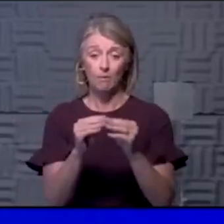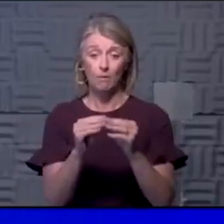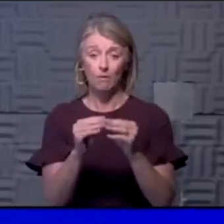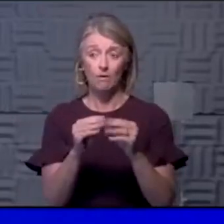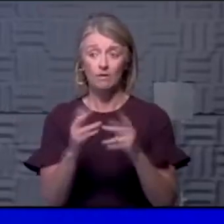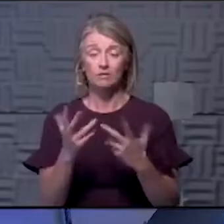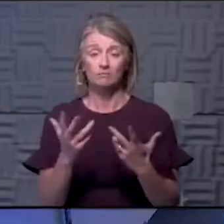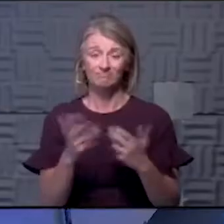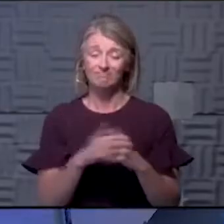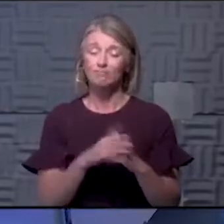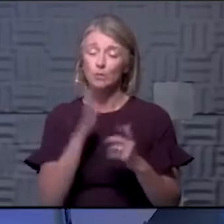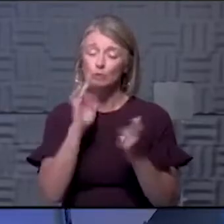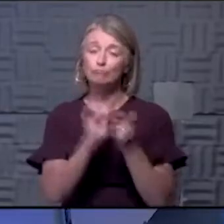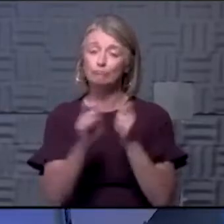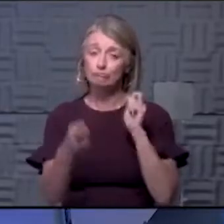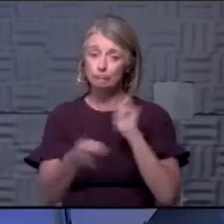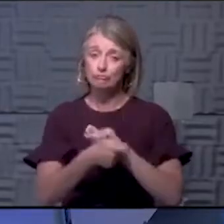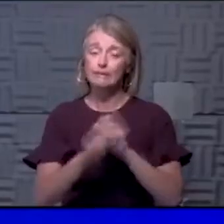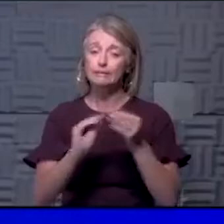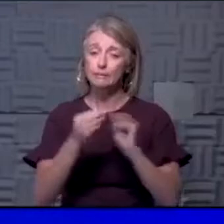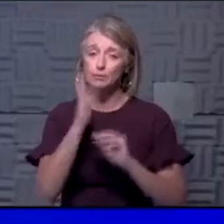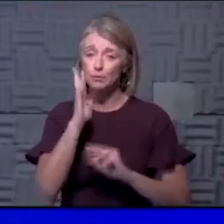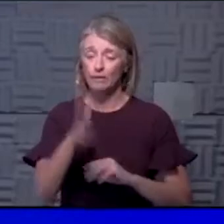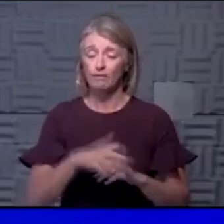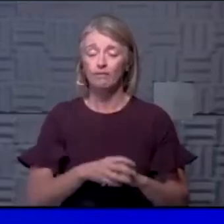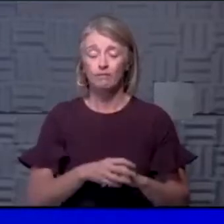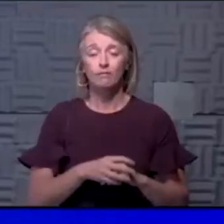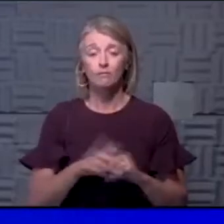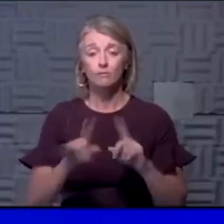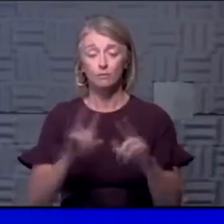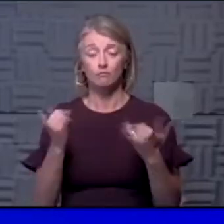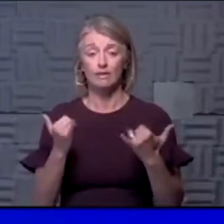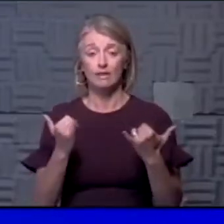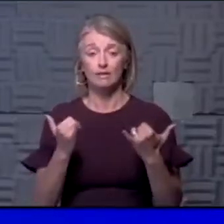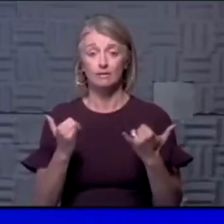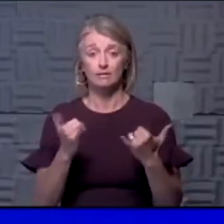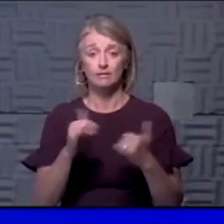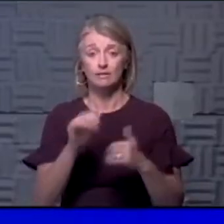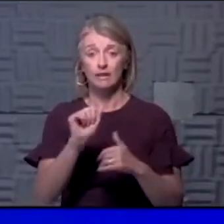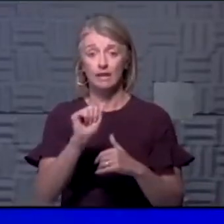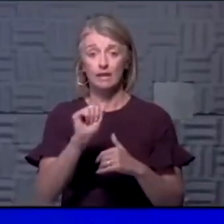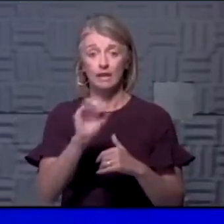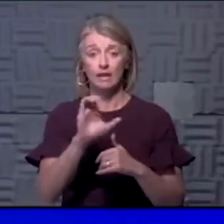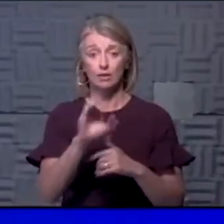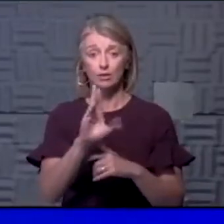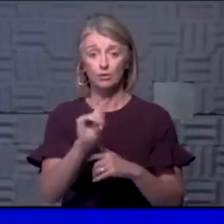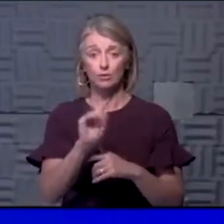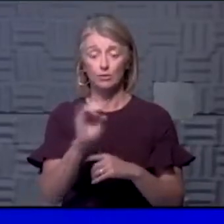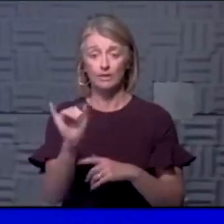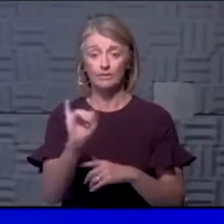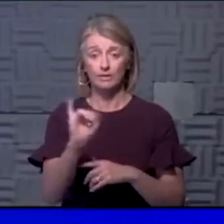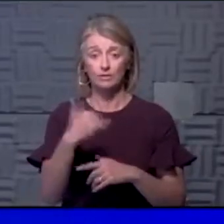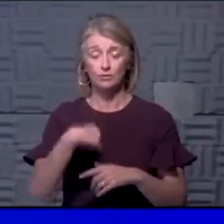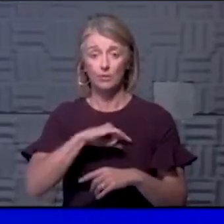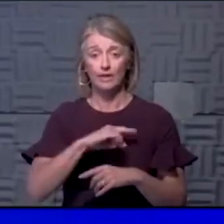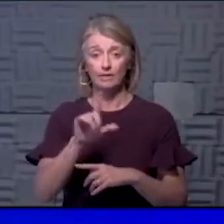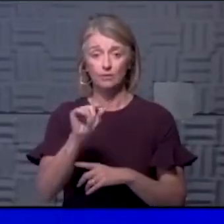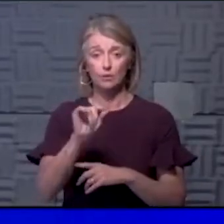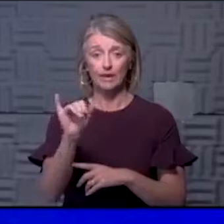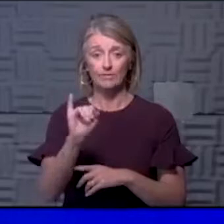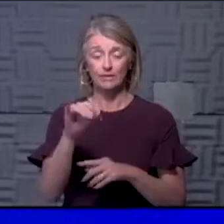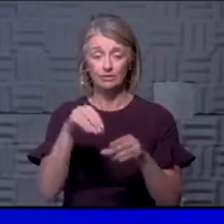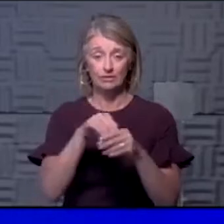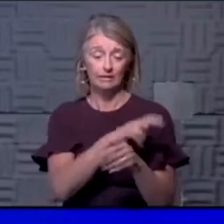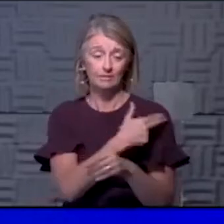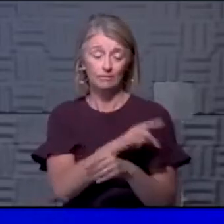in these gatherings? That'll be a big change. That'll be a change. So, but right now we are doing really good. Acute infections, we have 20 patients in the hospital. Yay.